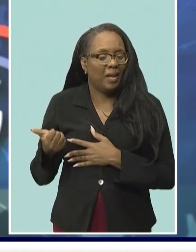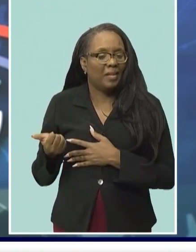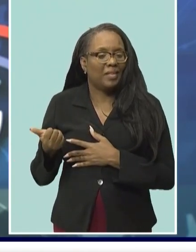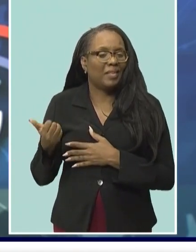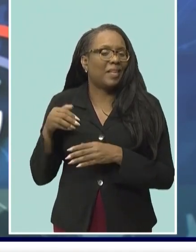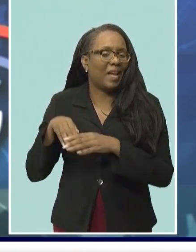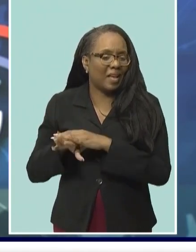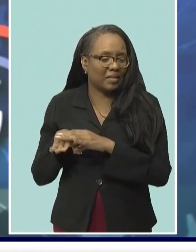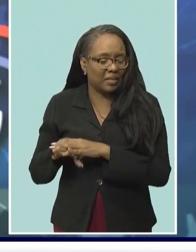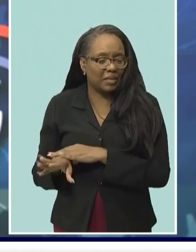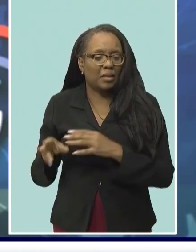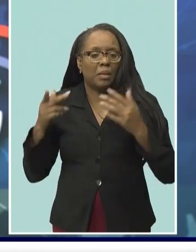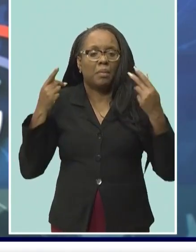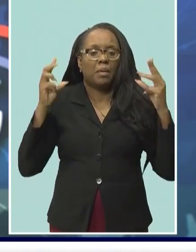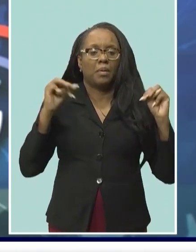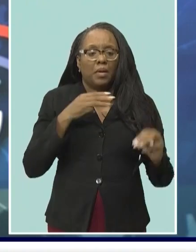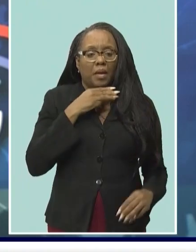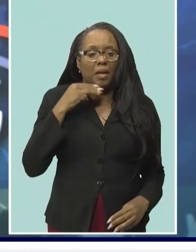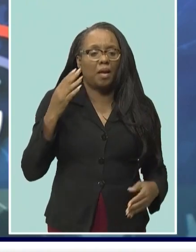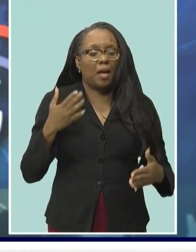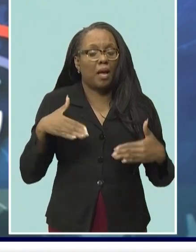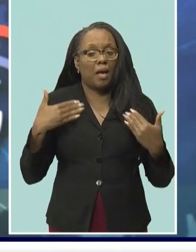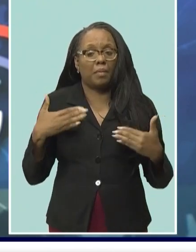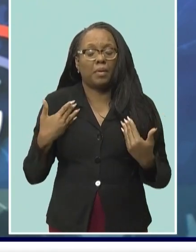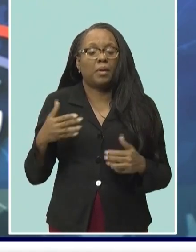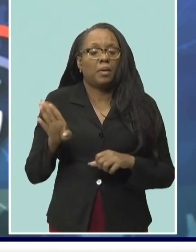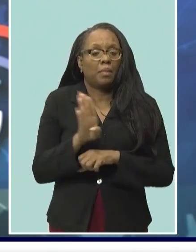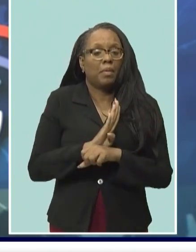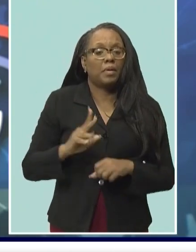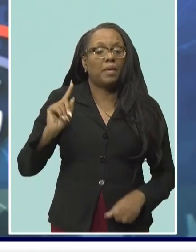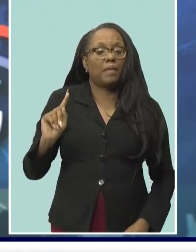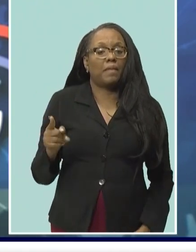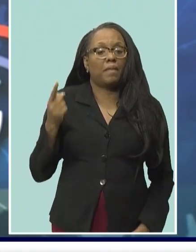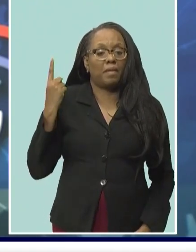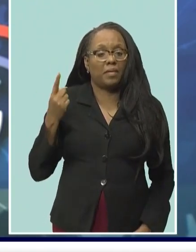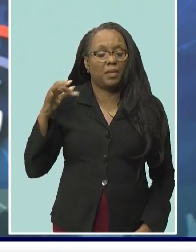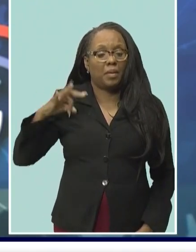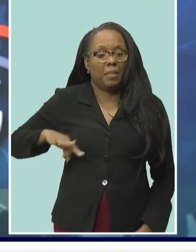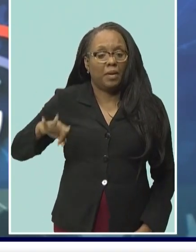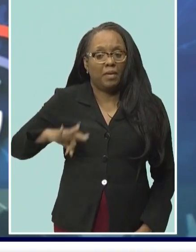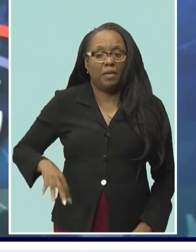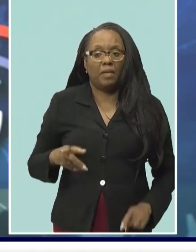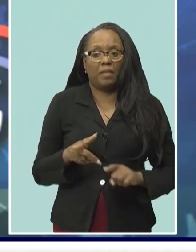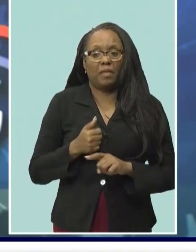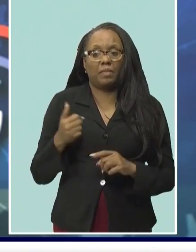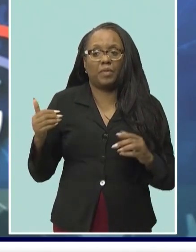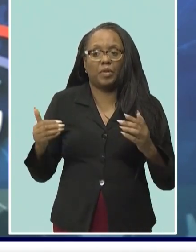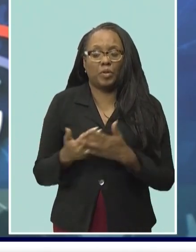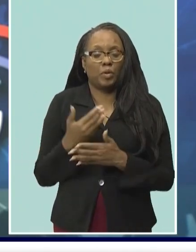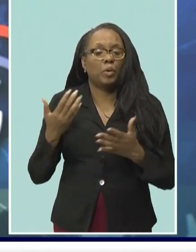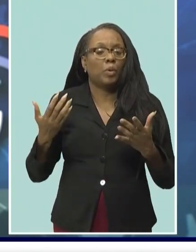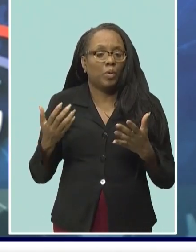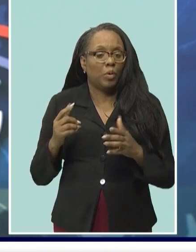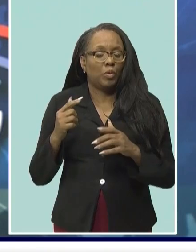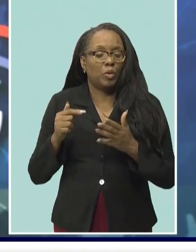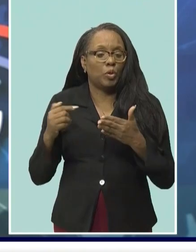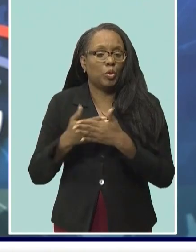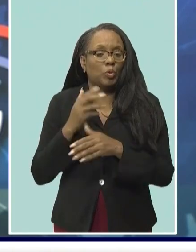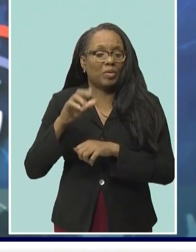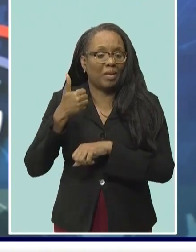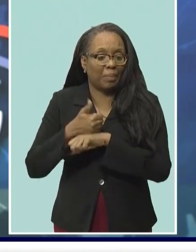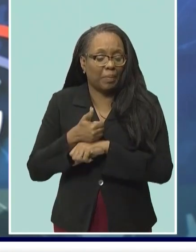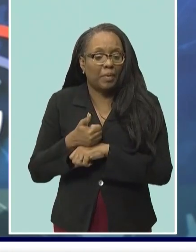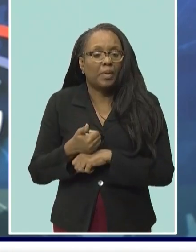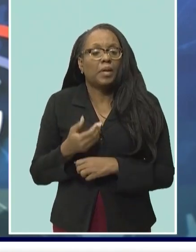Motley is pleased Barbados is among the first in the world to benefit from the recently established trust. The funds are being made available to help Barbados